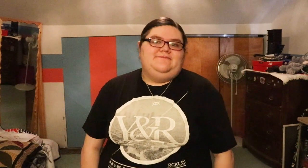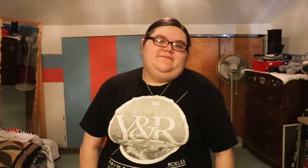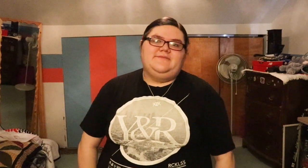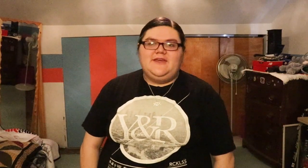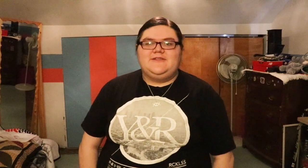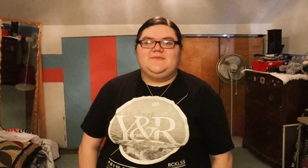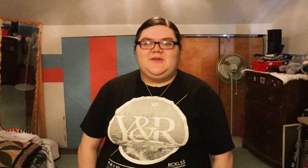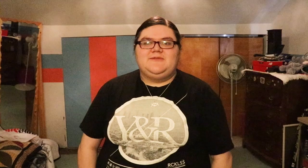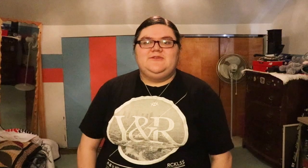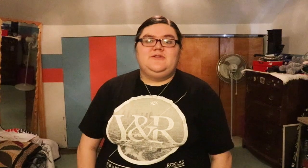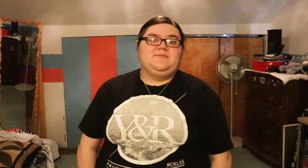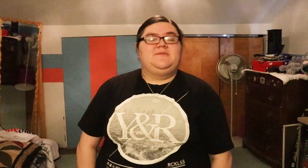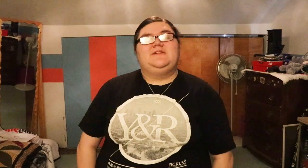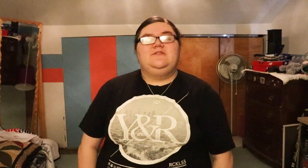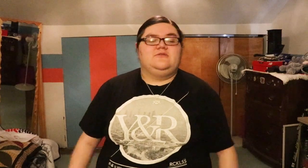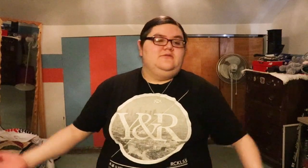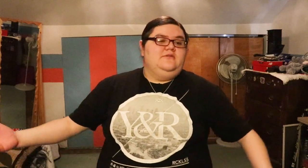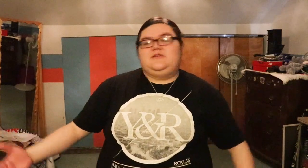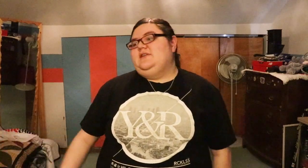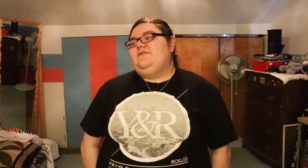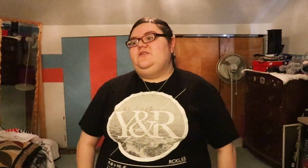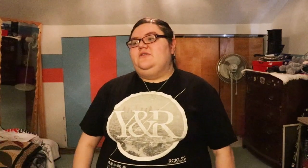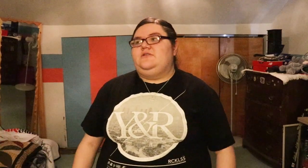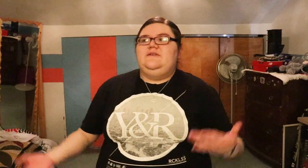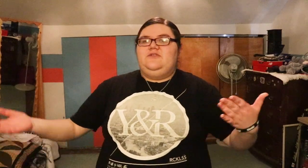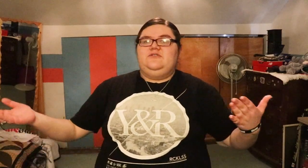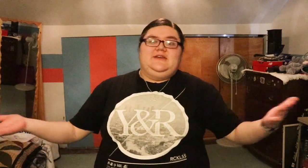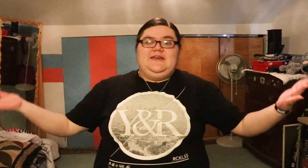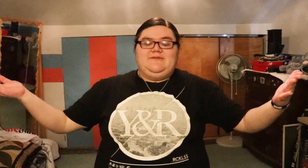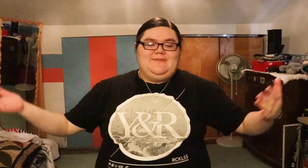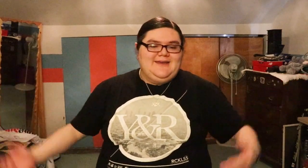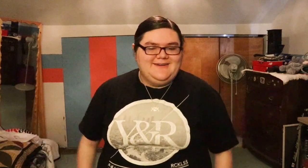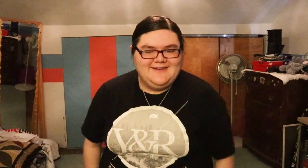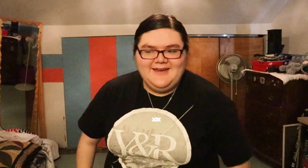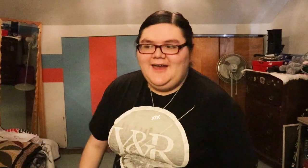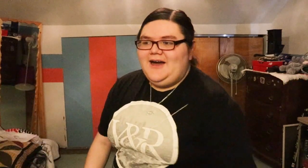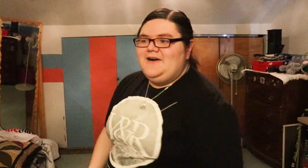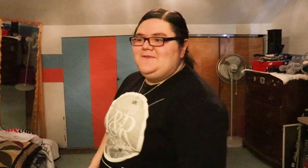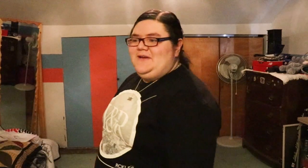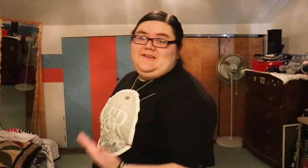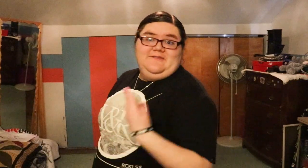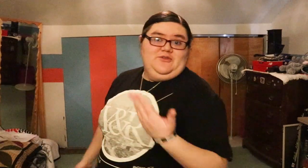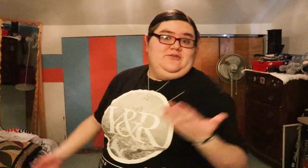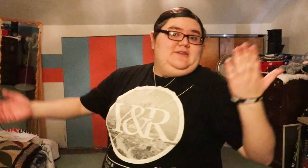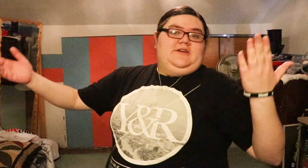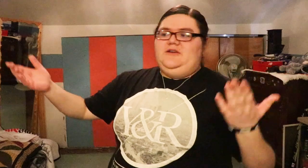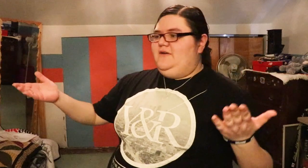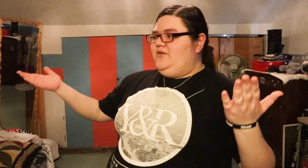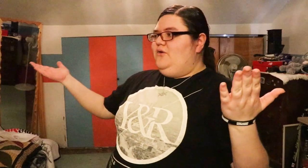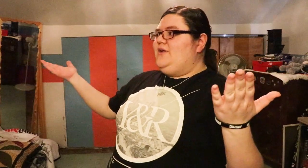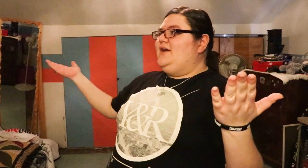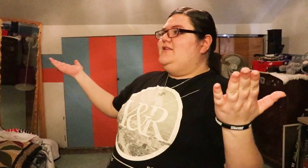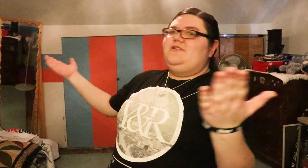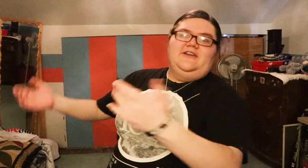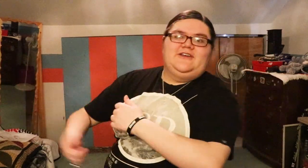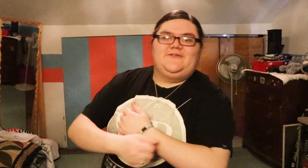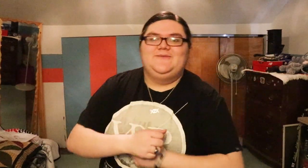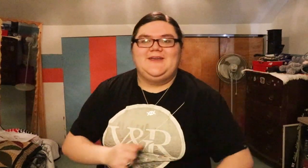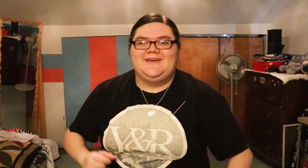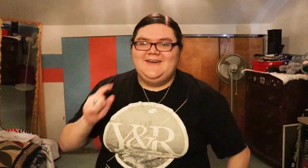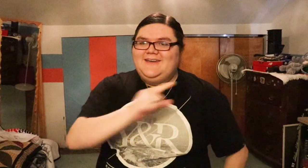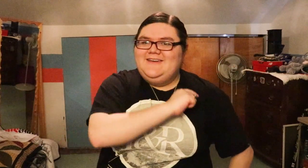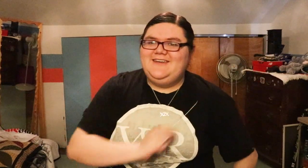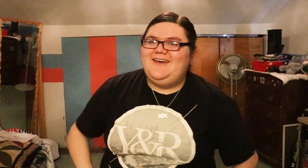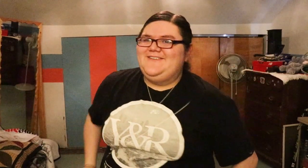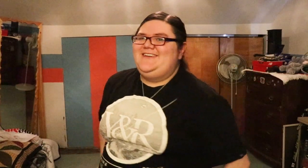today. Yeah, just sometimes I do, sometimes I don't. Who knows? You never know. You never know what you're gonna get with me. And you never know what accent you're gonna get